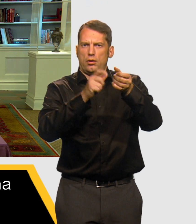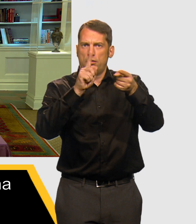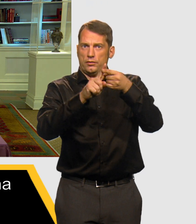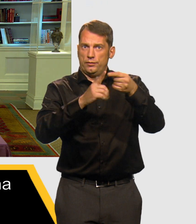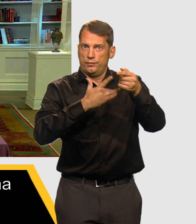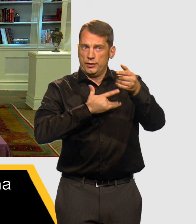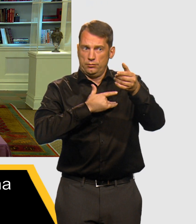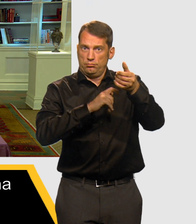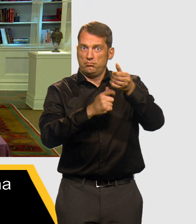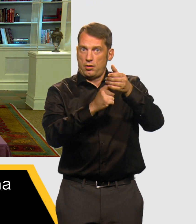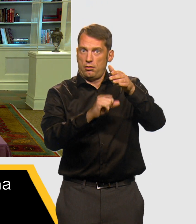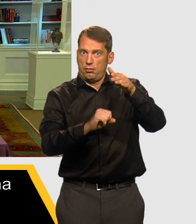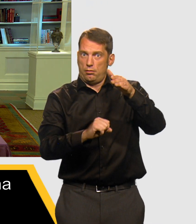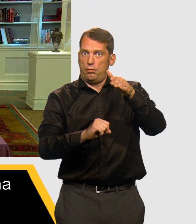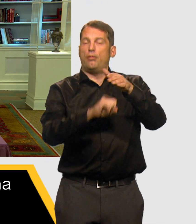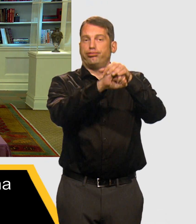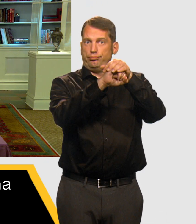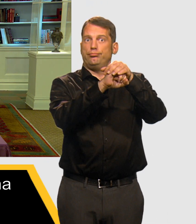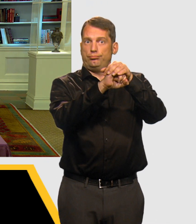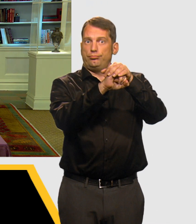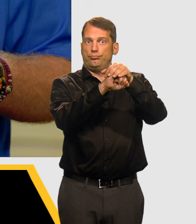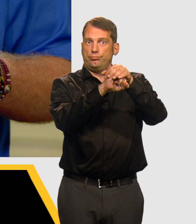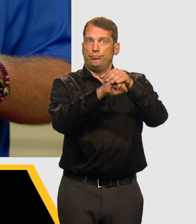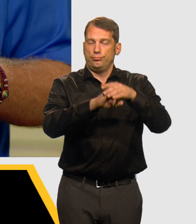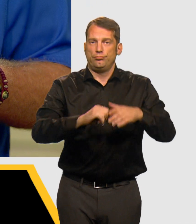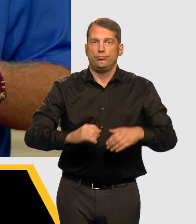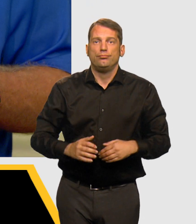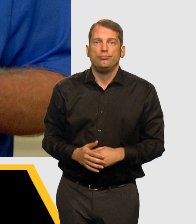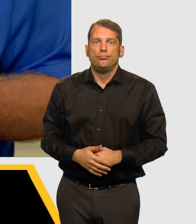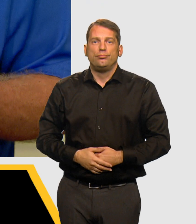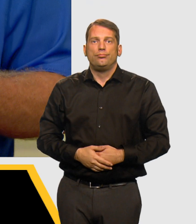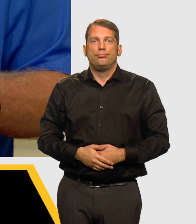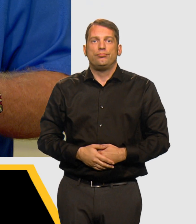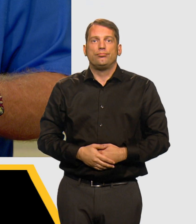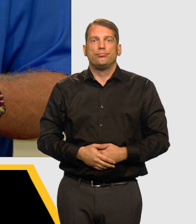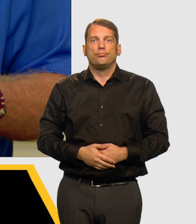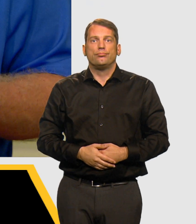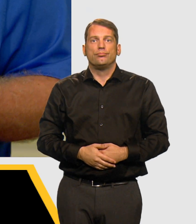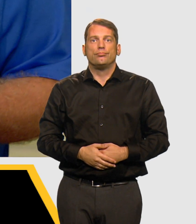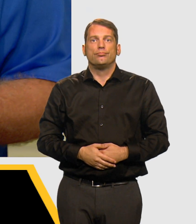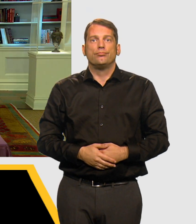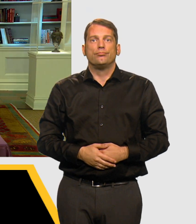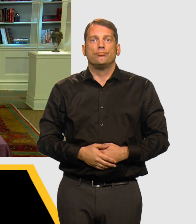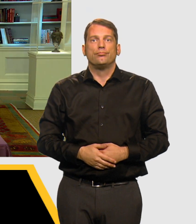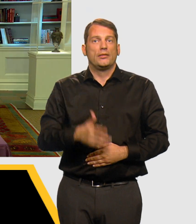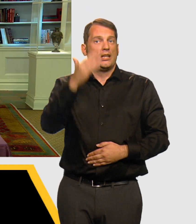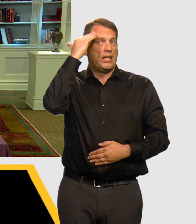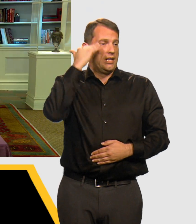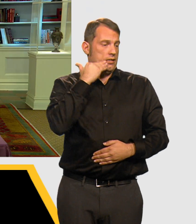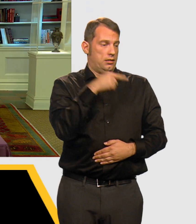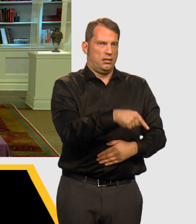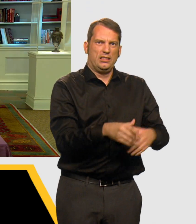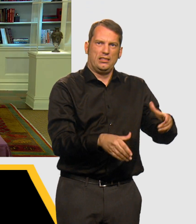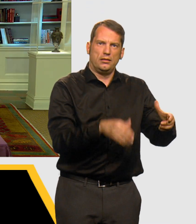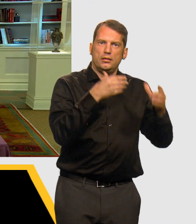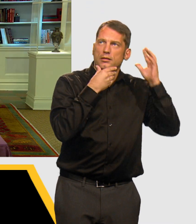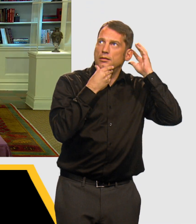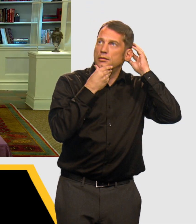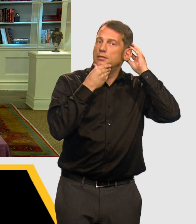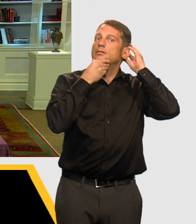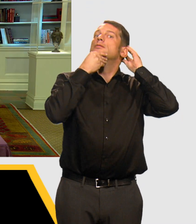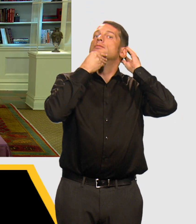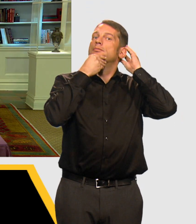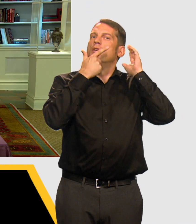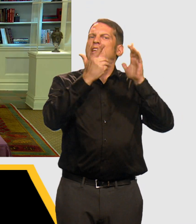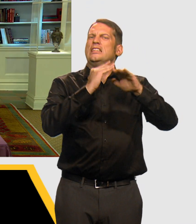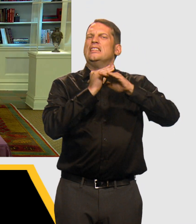Gently twist the naloxone into the vial delivery system until you feel it catch. Tilt the person's head back so the